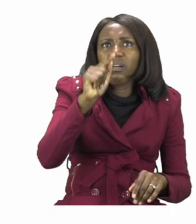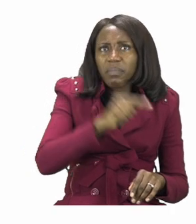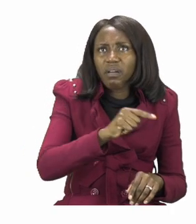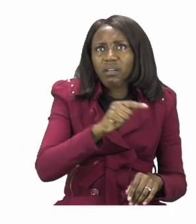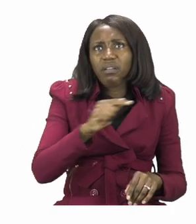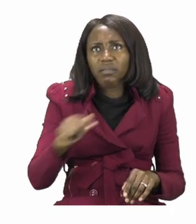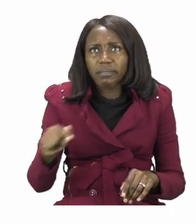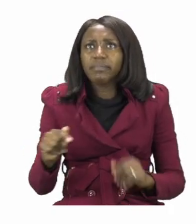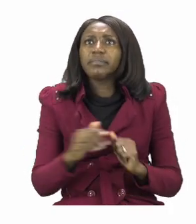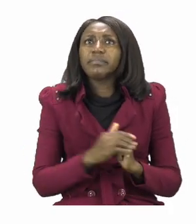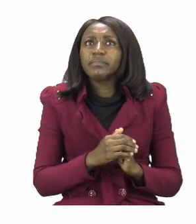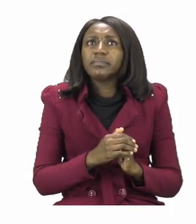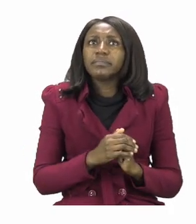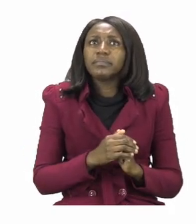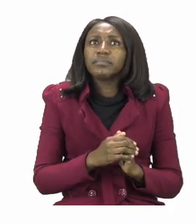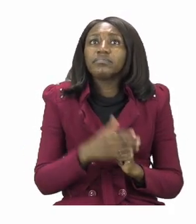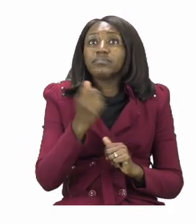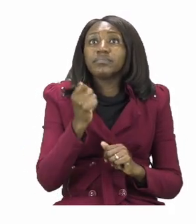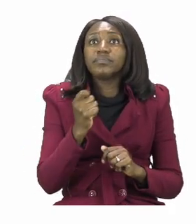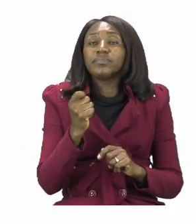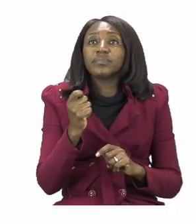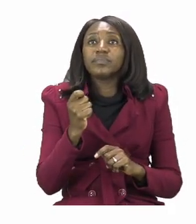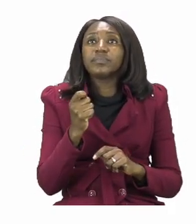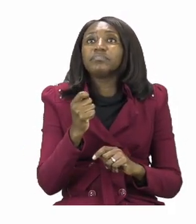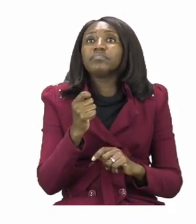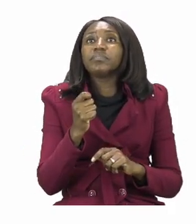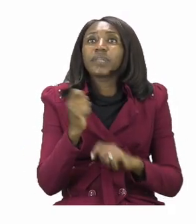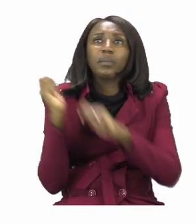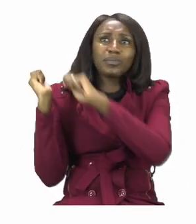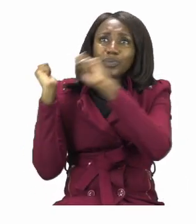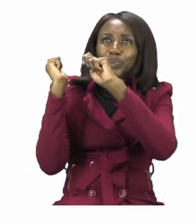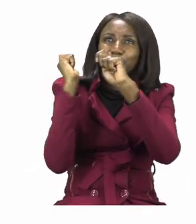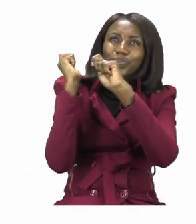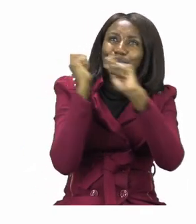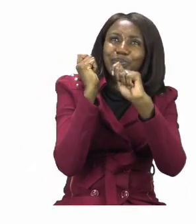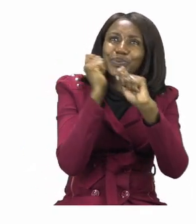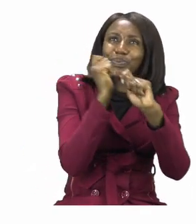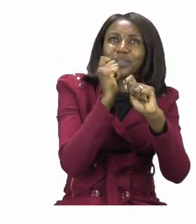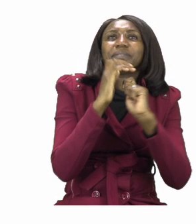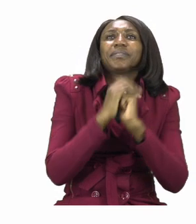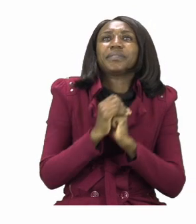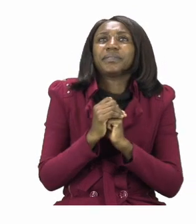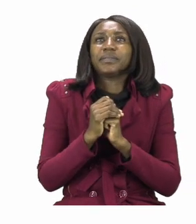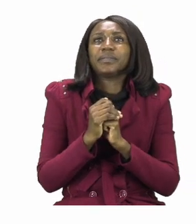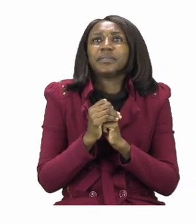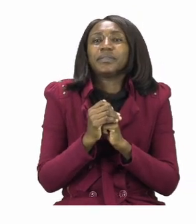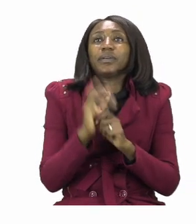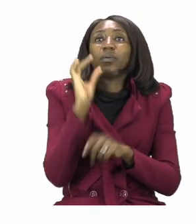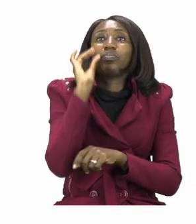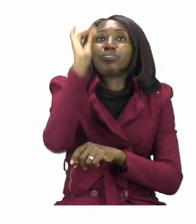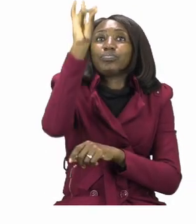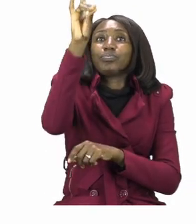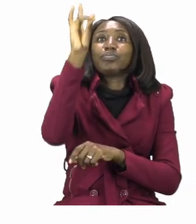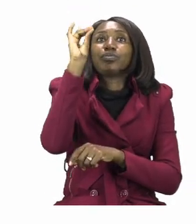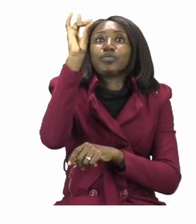The words we have there are kite, giraffe,